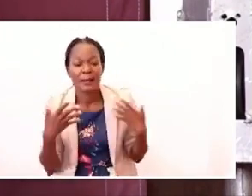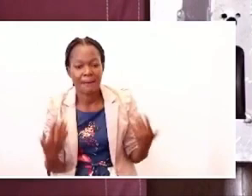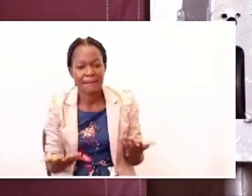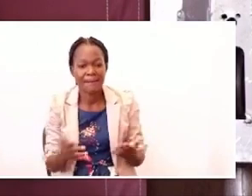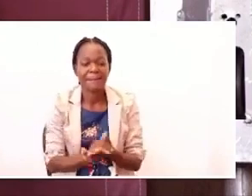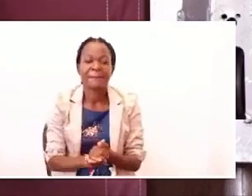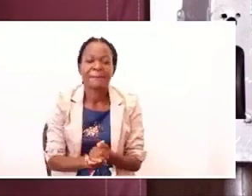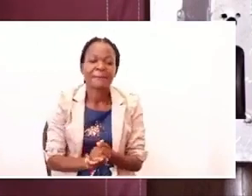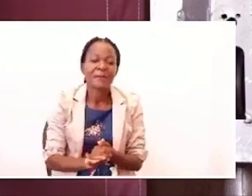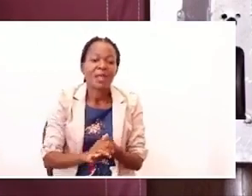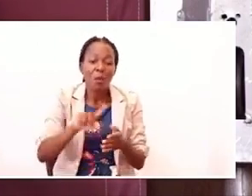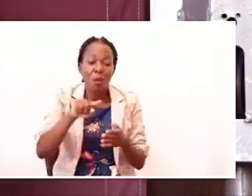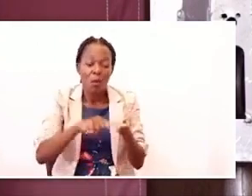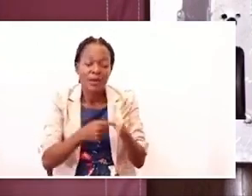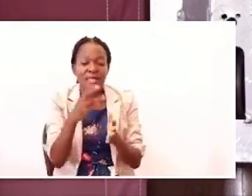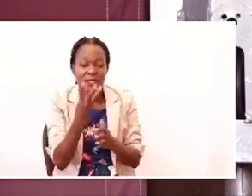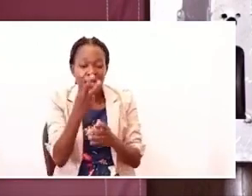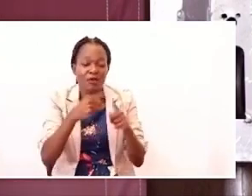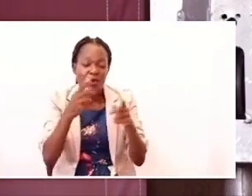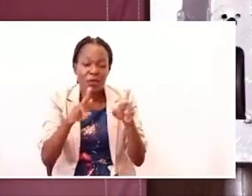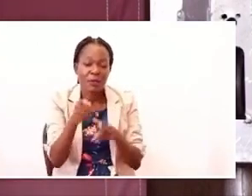that the Begg report emphasized on